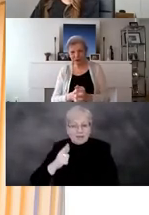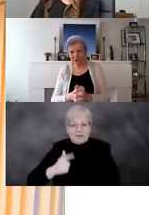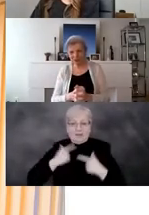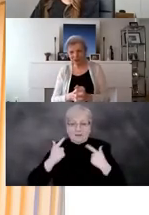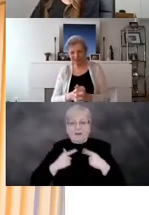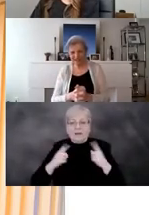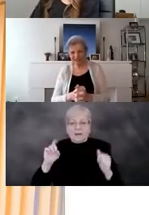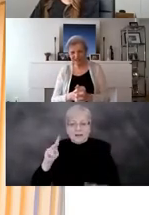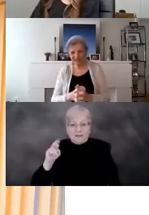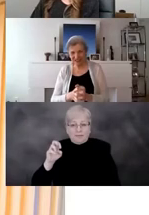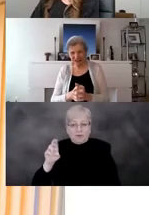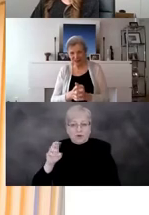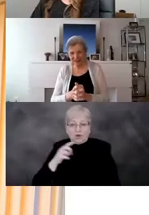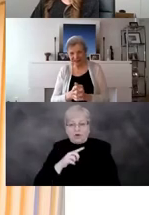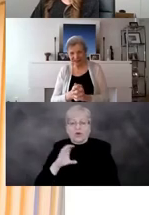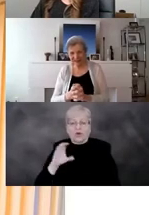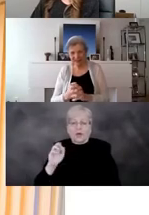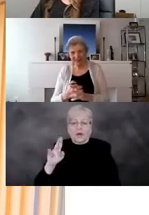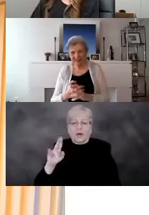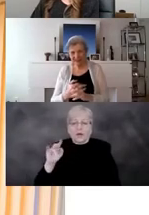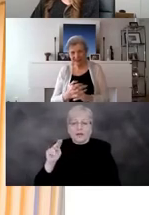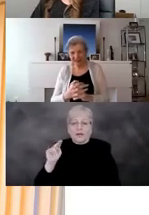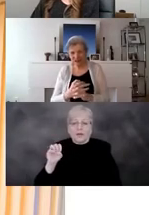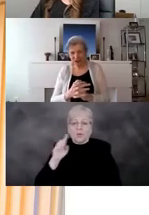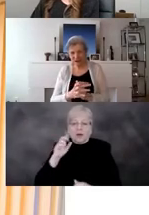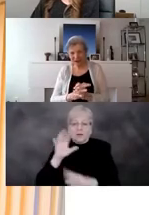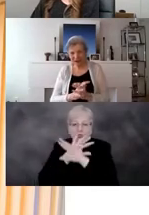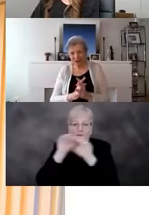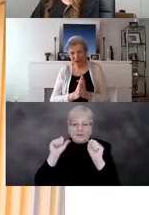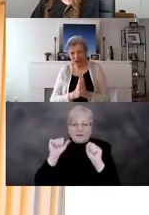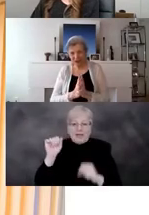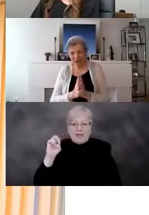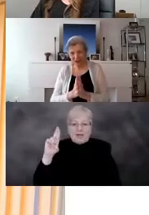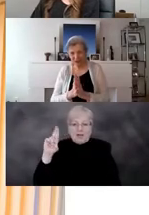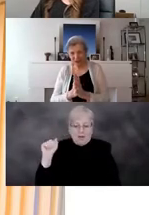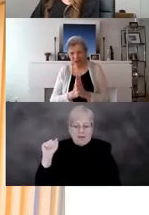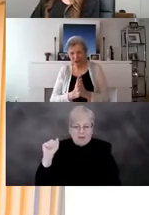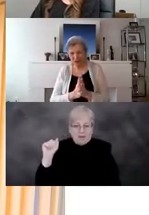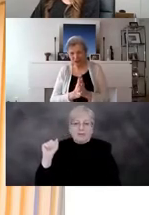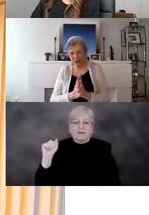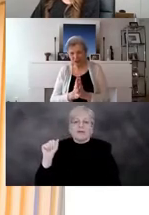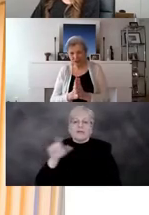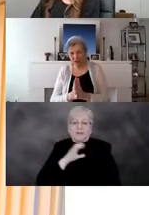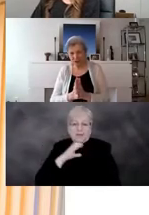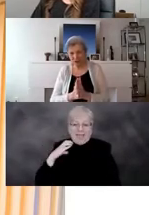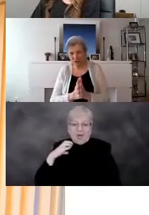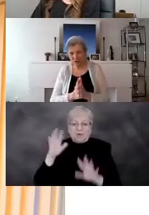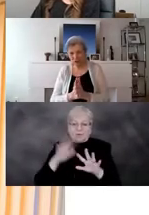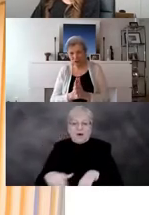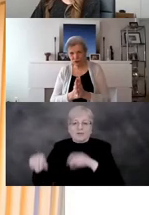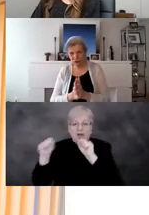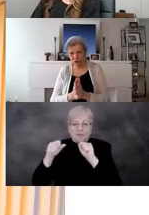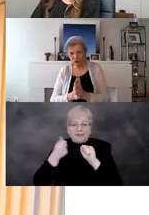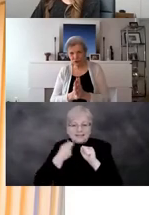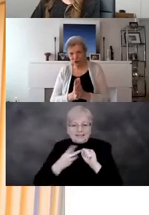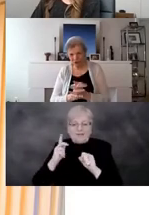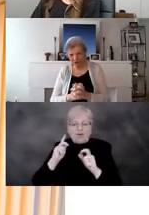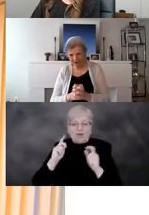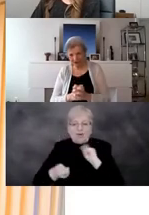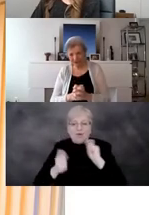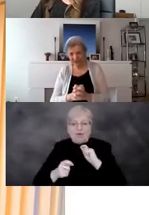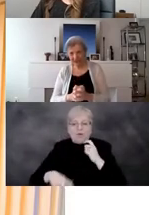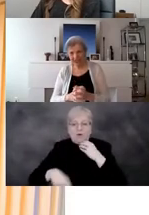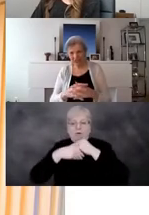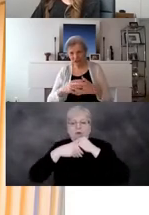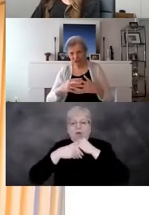was president of AERA. AERA Council adopted a number of reforms in 2009